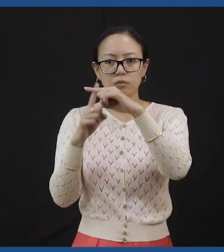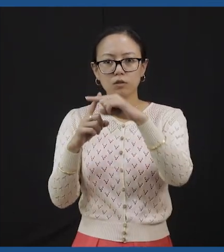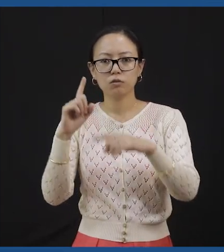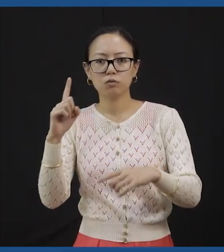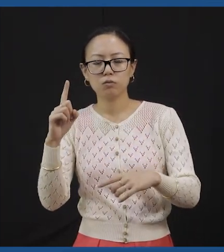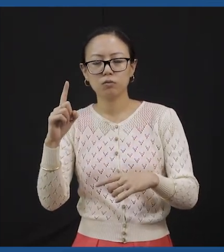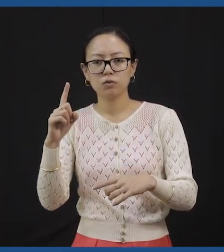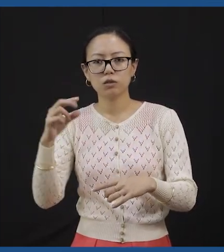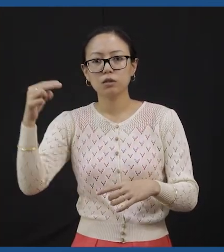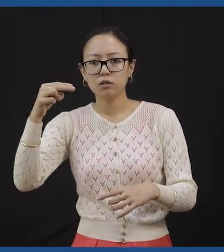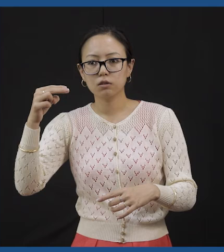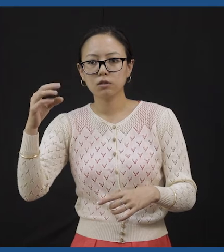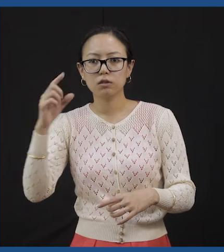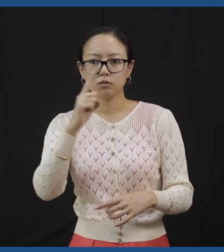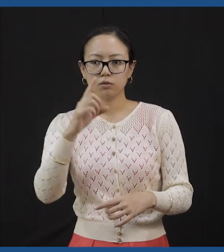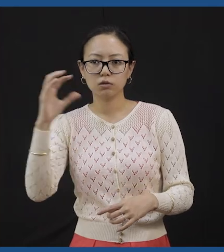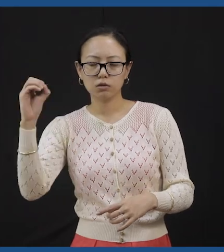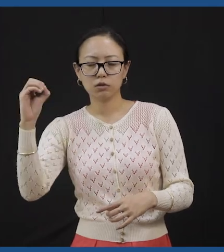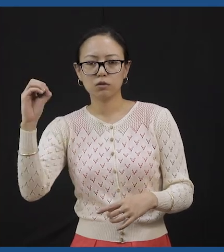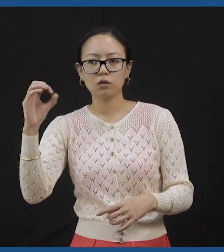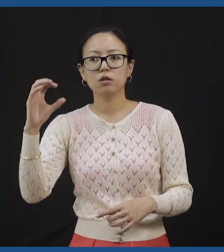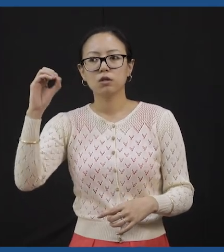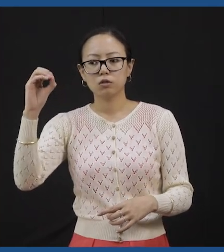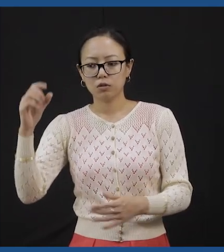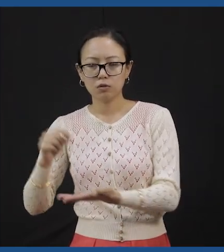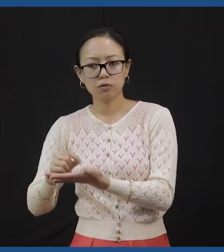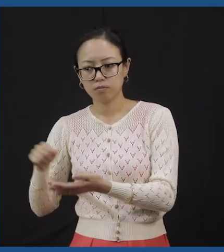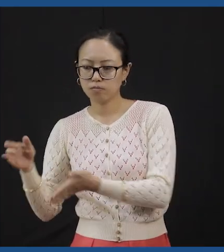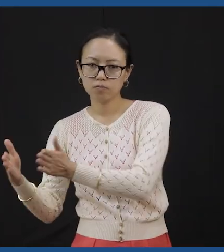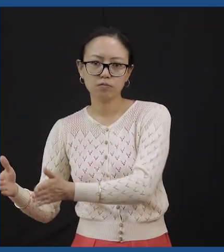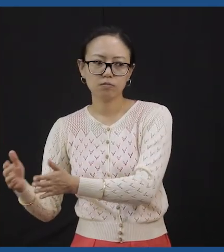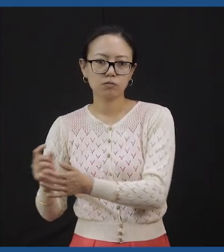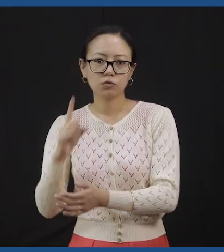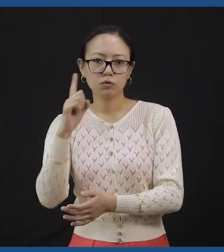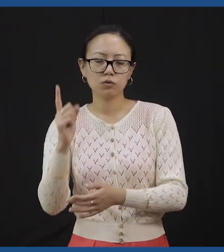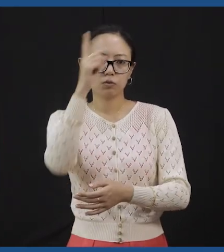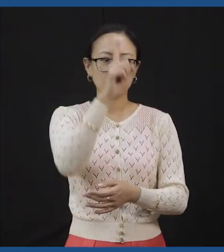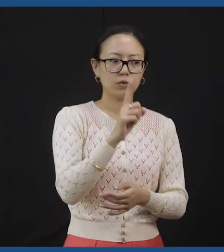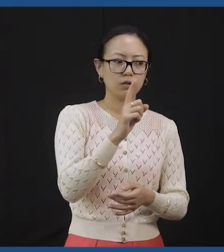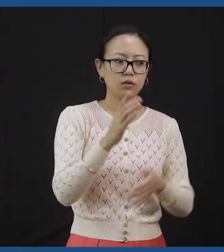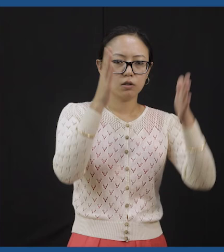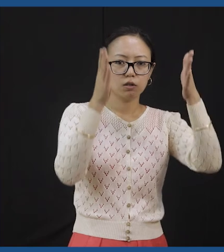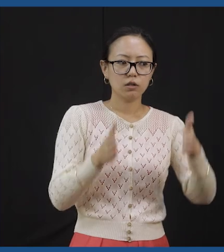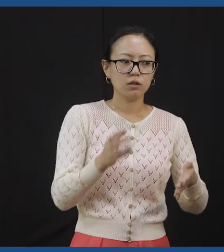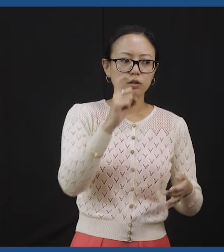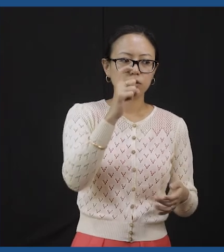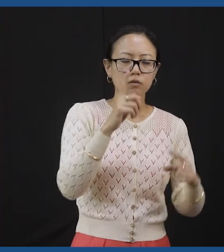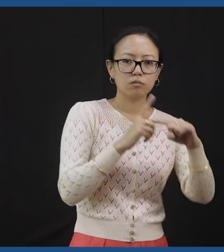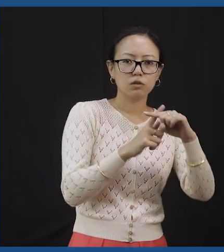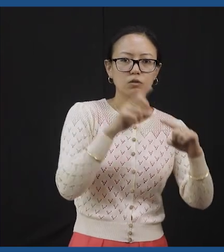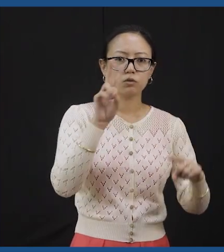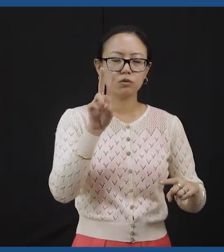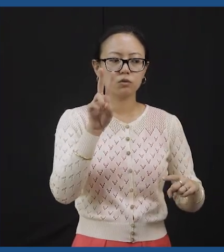10. 1 carry over to the tens place. 1 plus 7 is 8. 8 plus 2 is